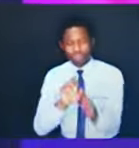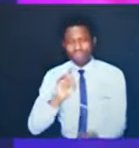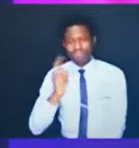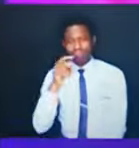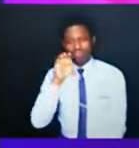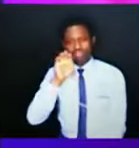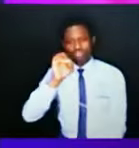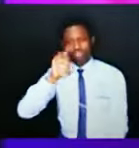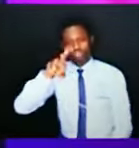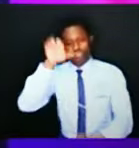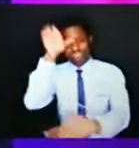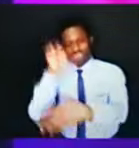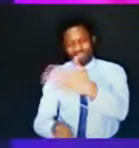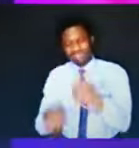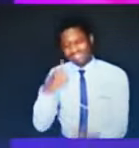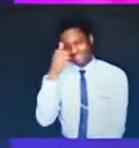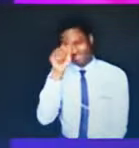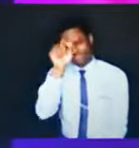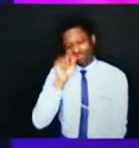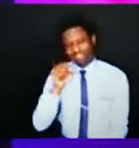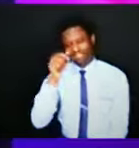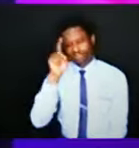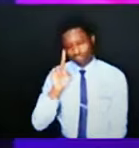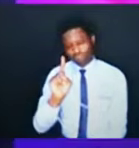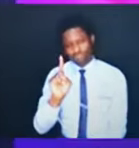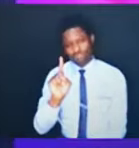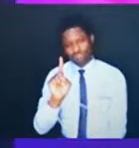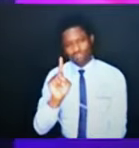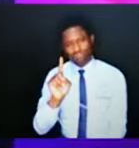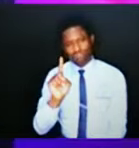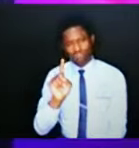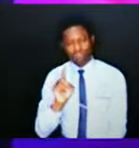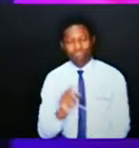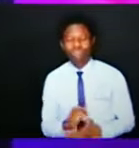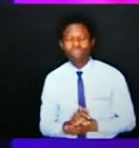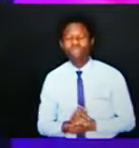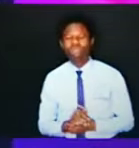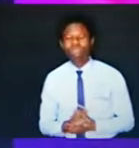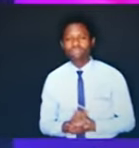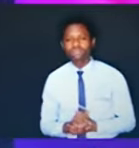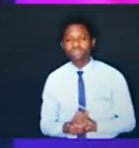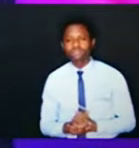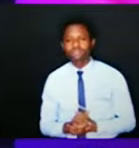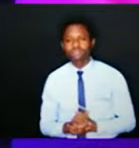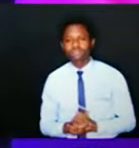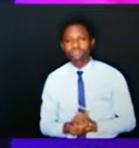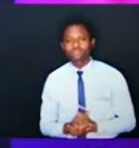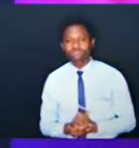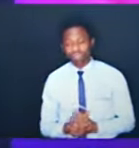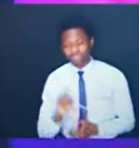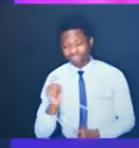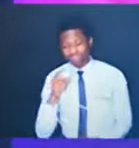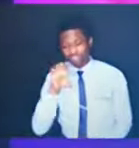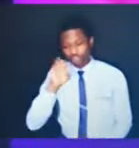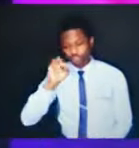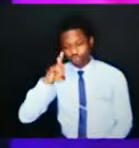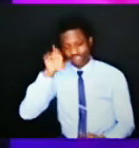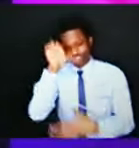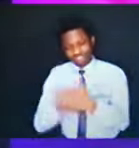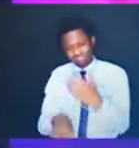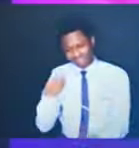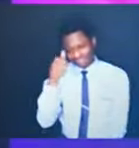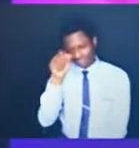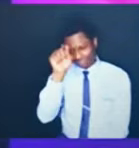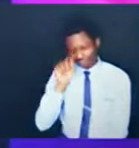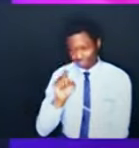10 from verse 1. Yeah, 1 Corinthians 4 homa edi kan etidu enyimu edi kan no a. 1 Corinthians chapter